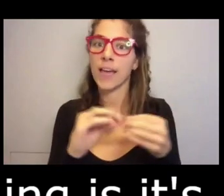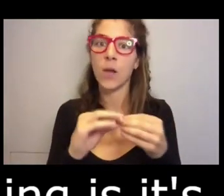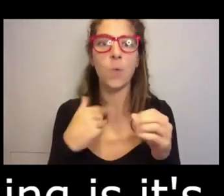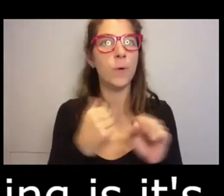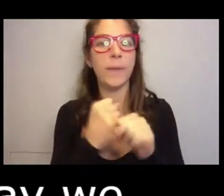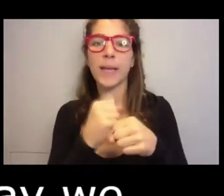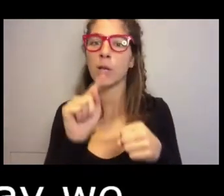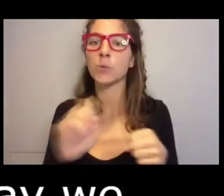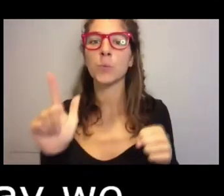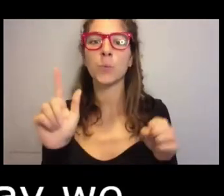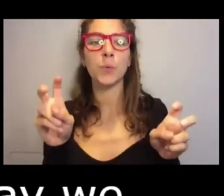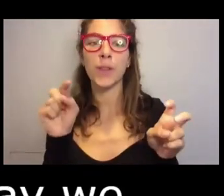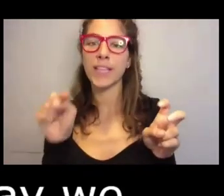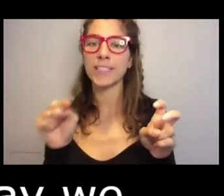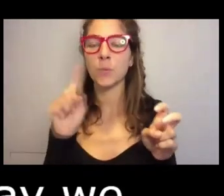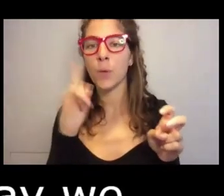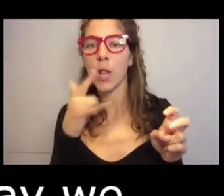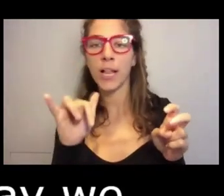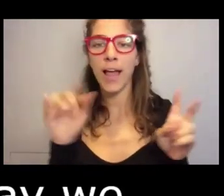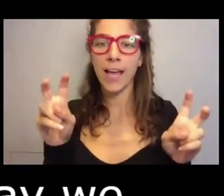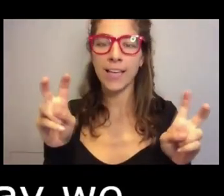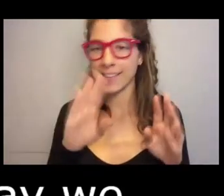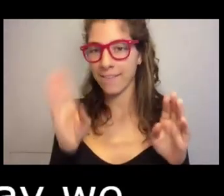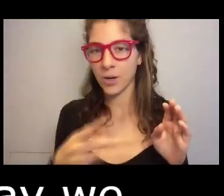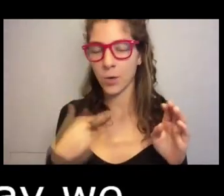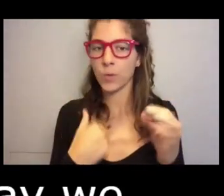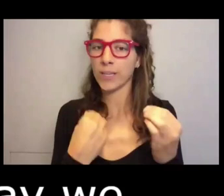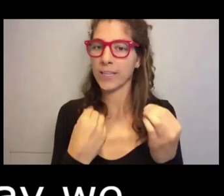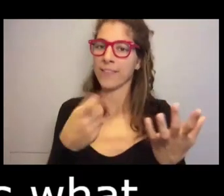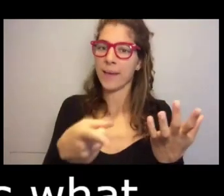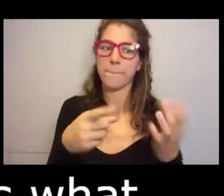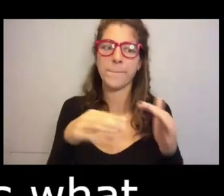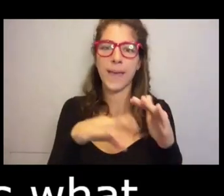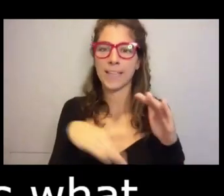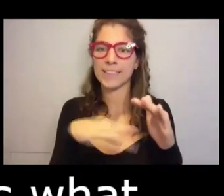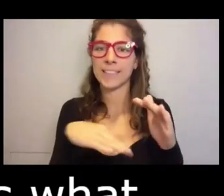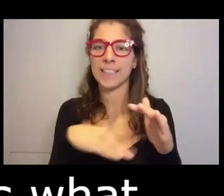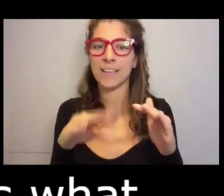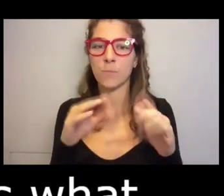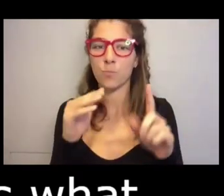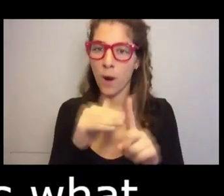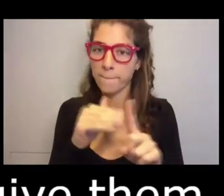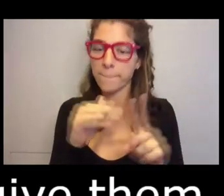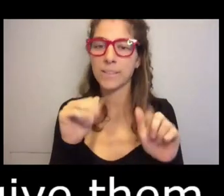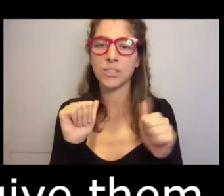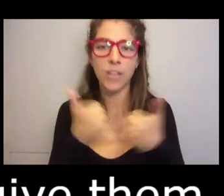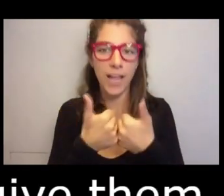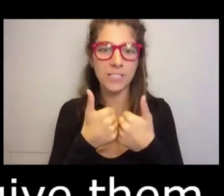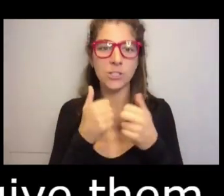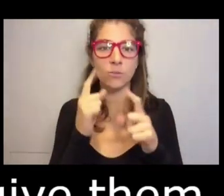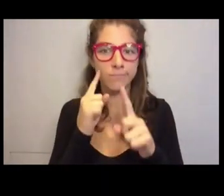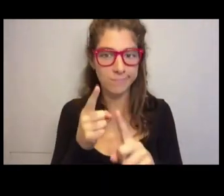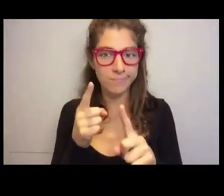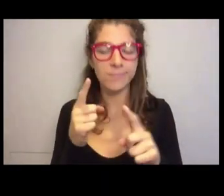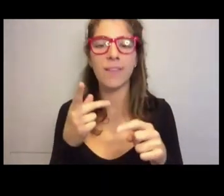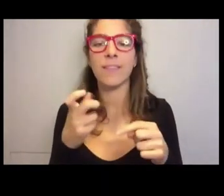say we are making a tool, this is what it's going to look like. We give them a very basic prompt and challenge to aim